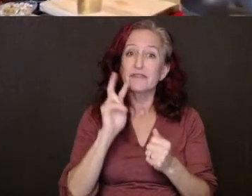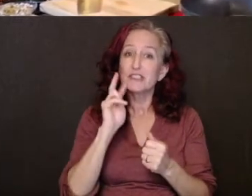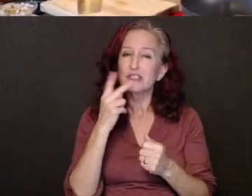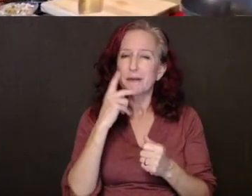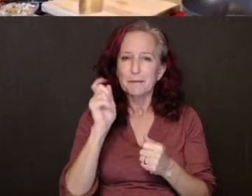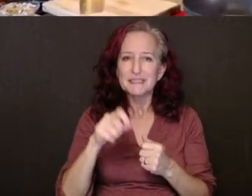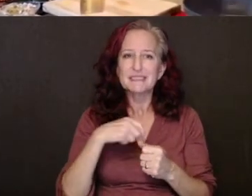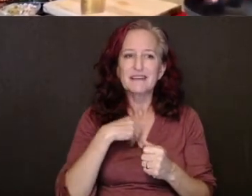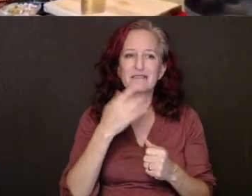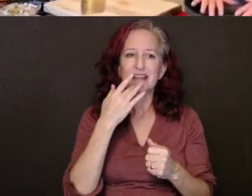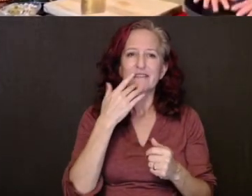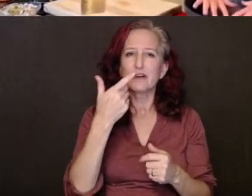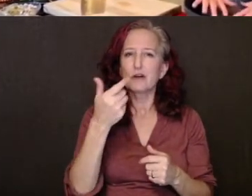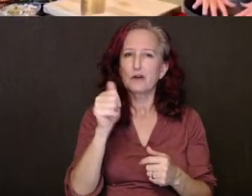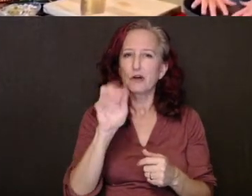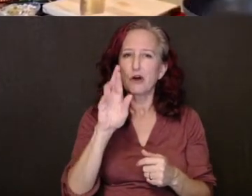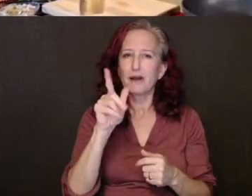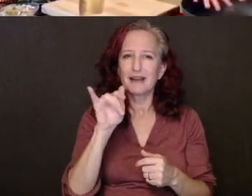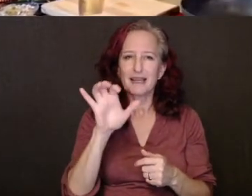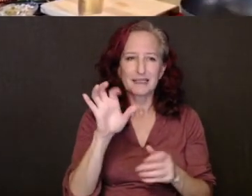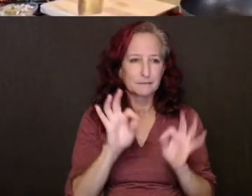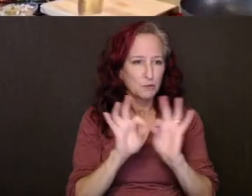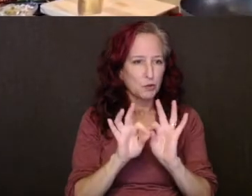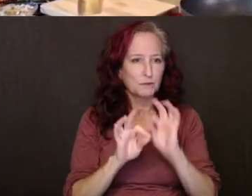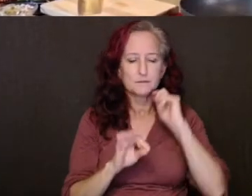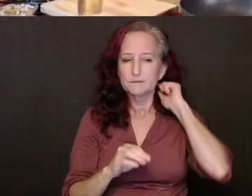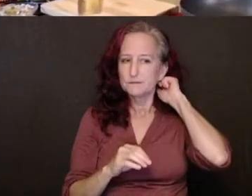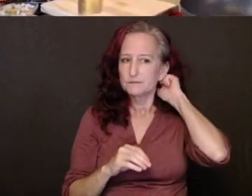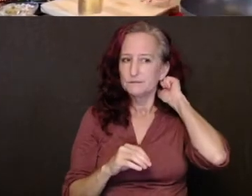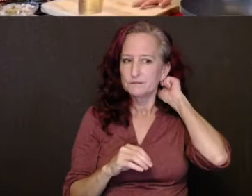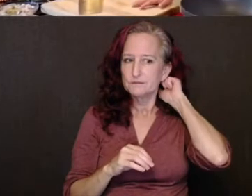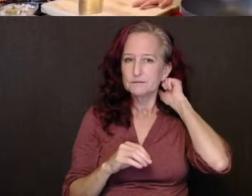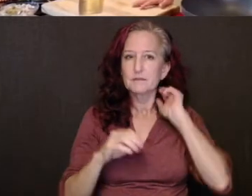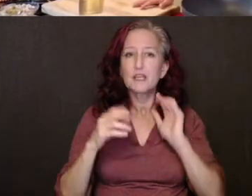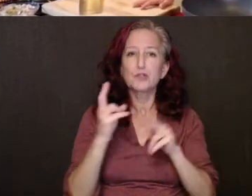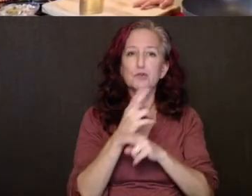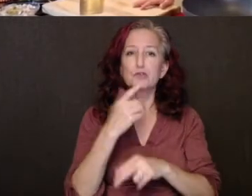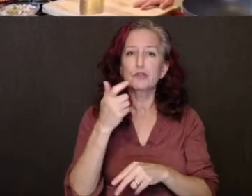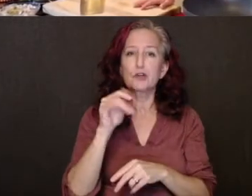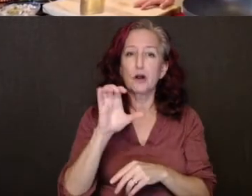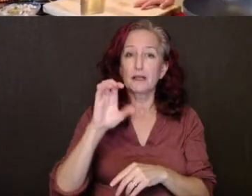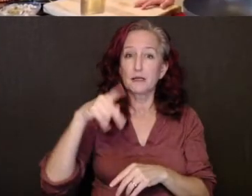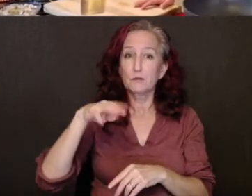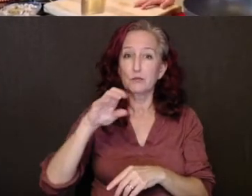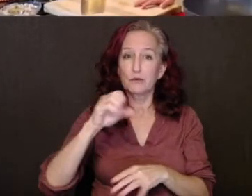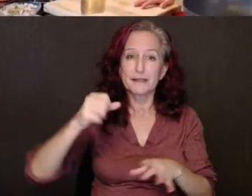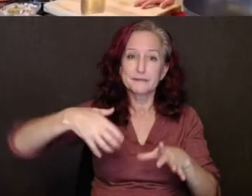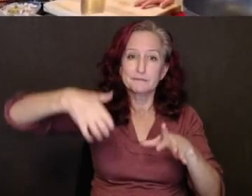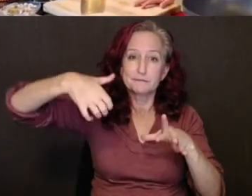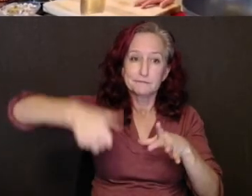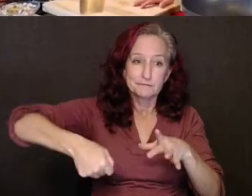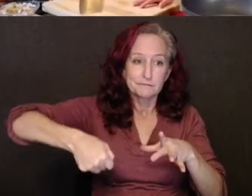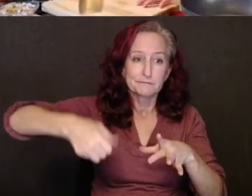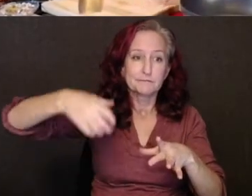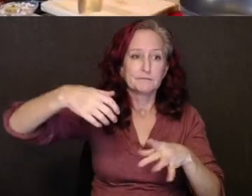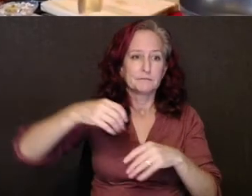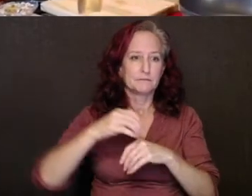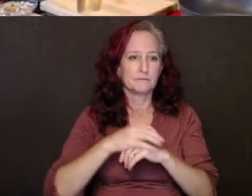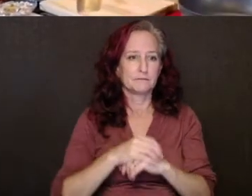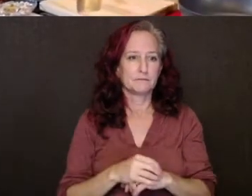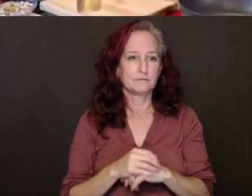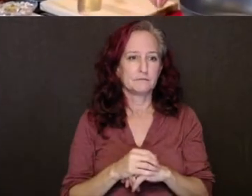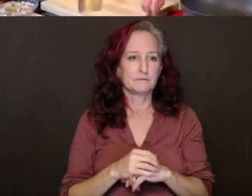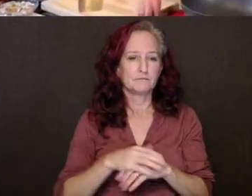Precise control, that's the reason why. Control the temperature. Now I heat this up and I put this over here, look at that, beautiful. And